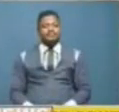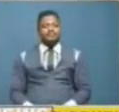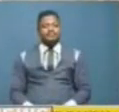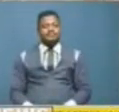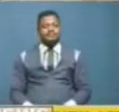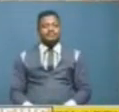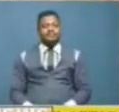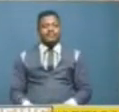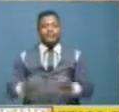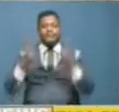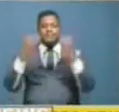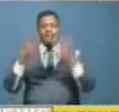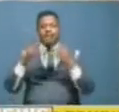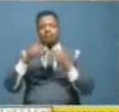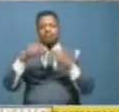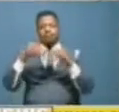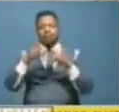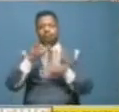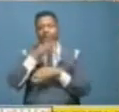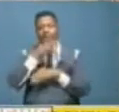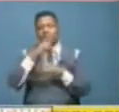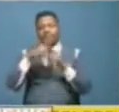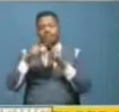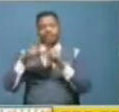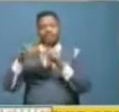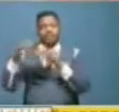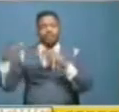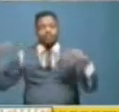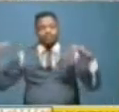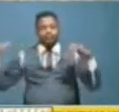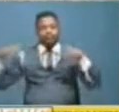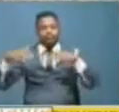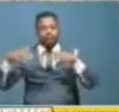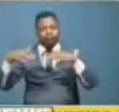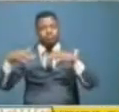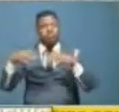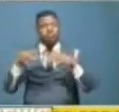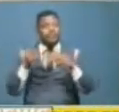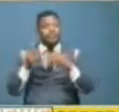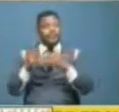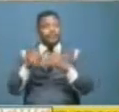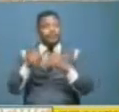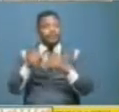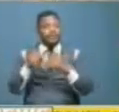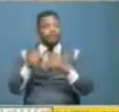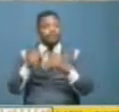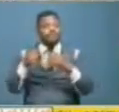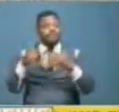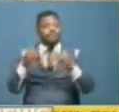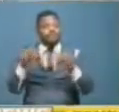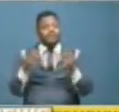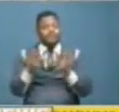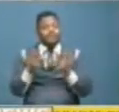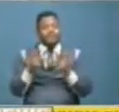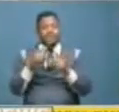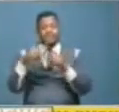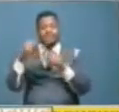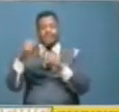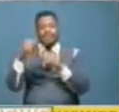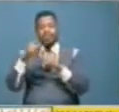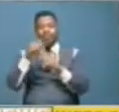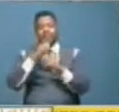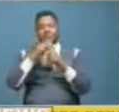Hundreds of traders from farming communities, including Bripo Hunya, Akatin, Tisiaman, Okrantumi